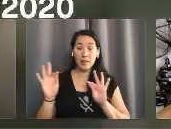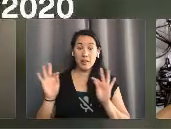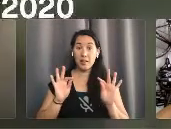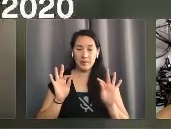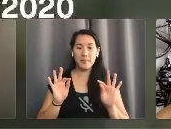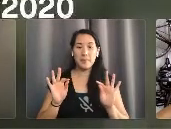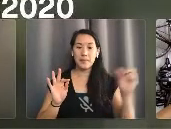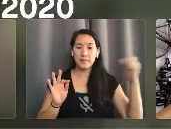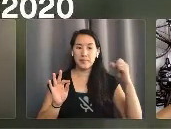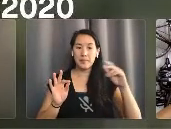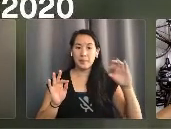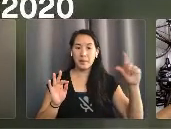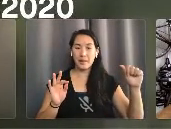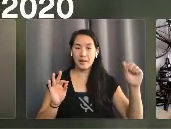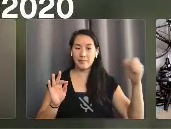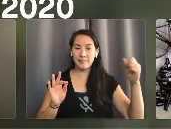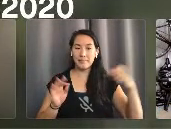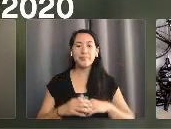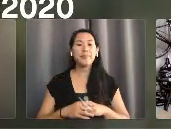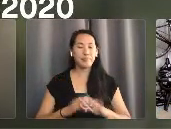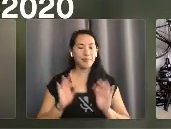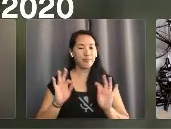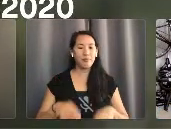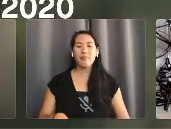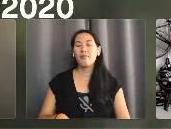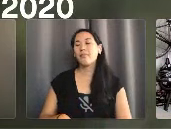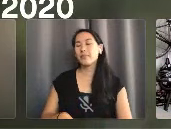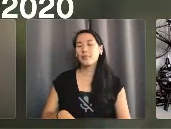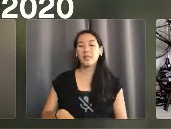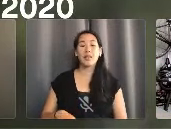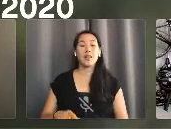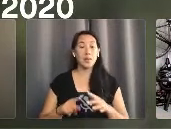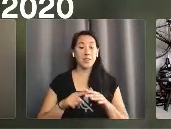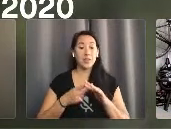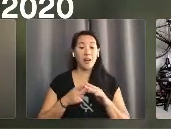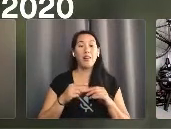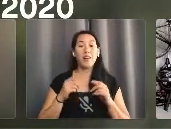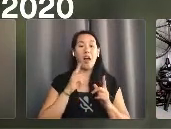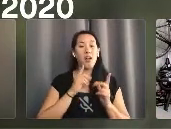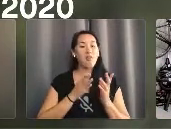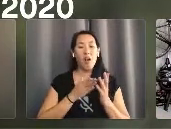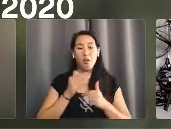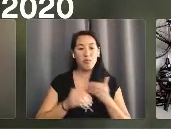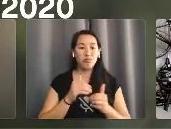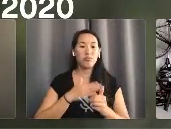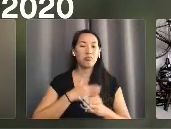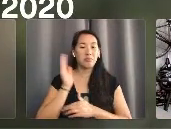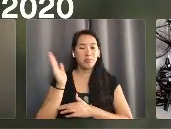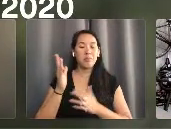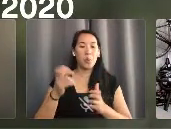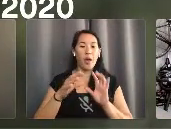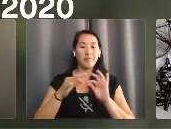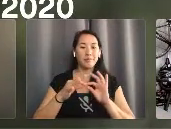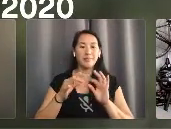Yes, we can see it. Okay, great. So I want to start off by saying, as I go through my presentation today, I want to point out that I've mixed